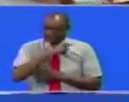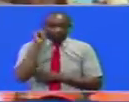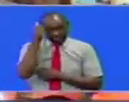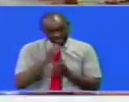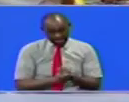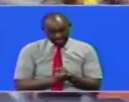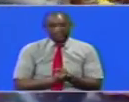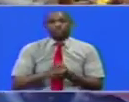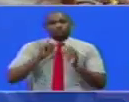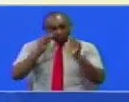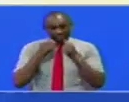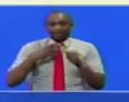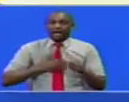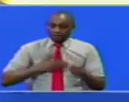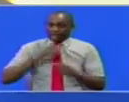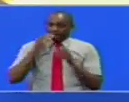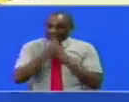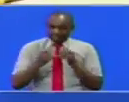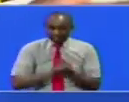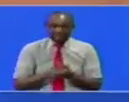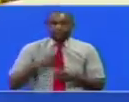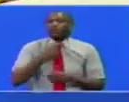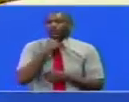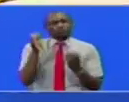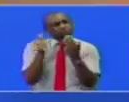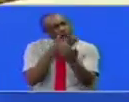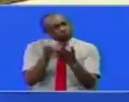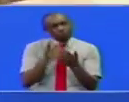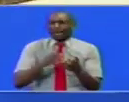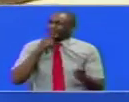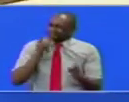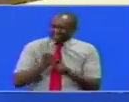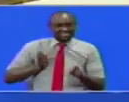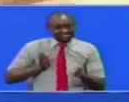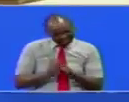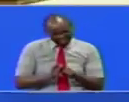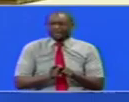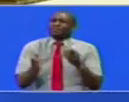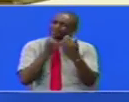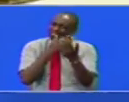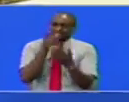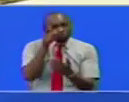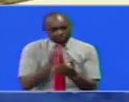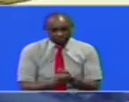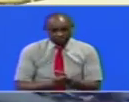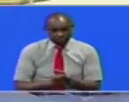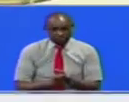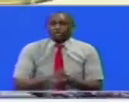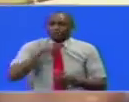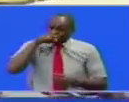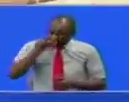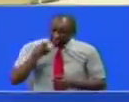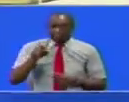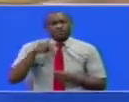Kenya ya kukomboa nchi yetu. I want to plead with you, my brothers and sisters from this region. Yes. Don't